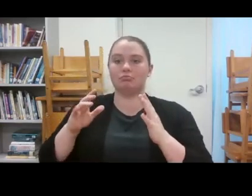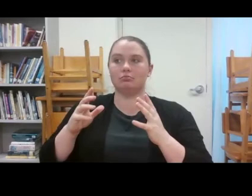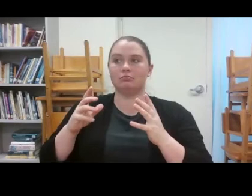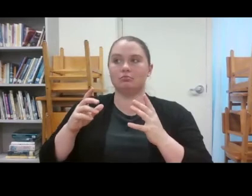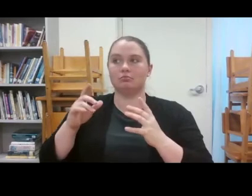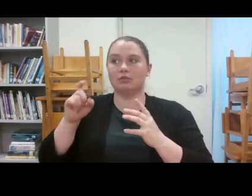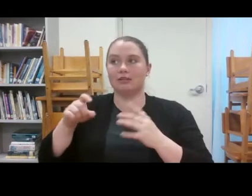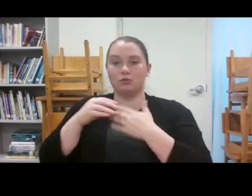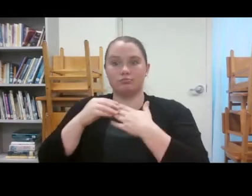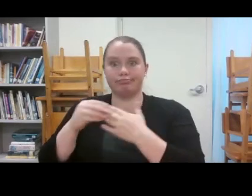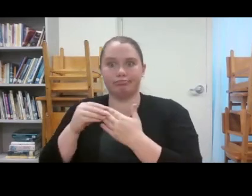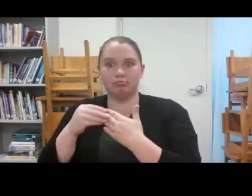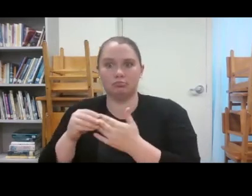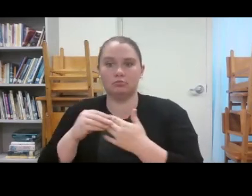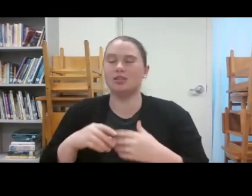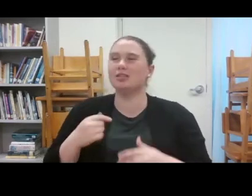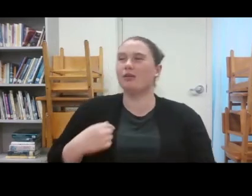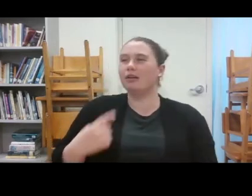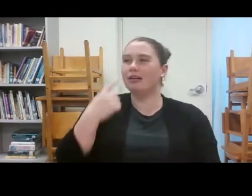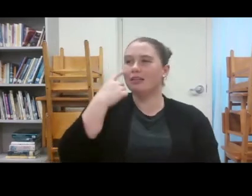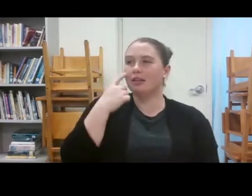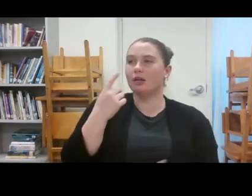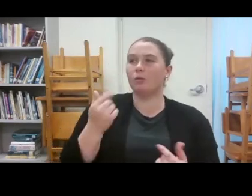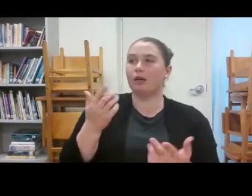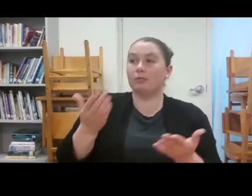of promoting